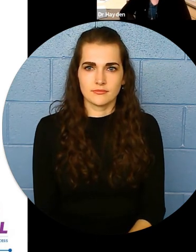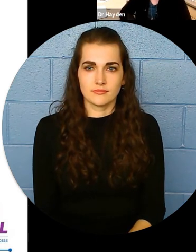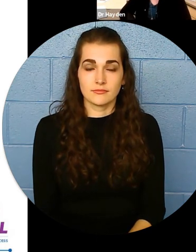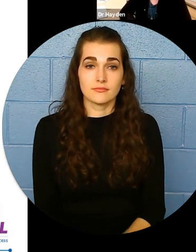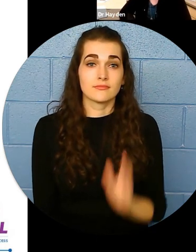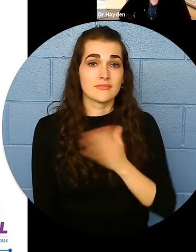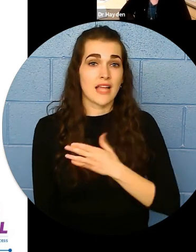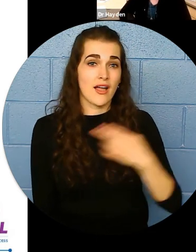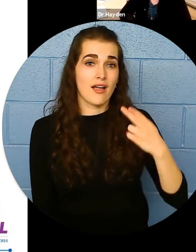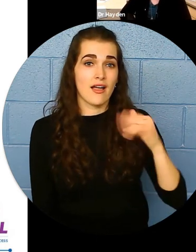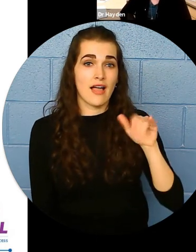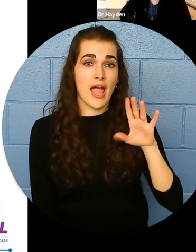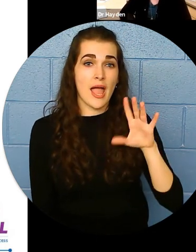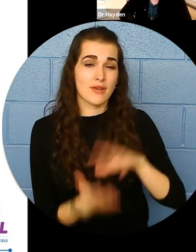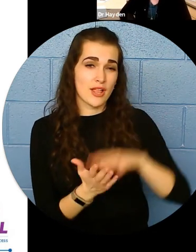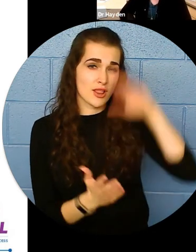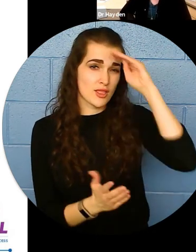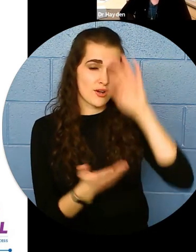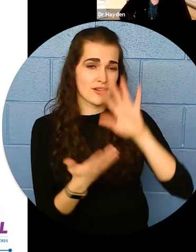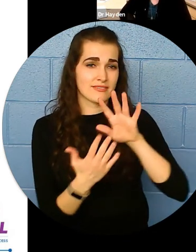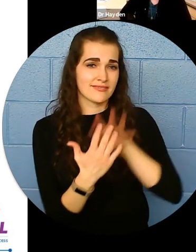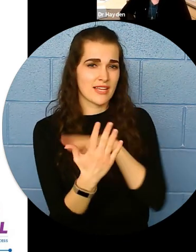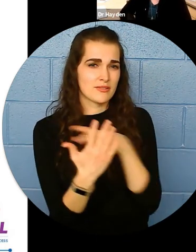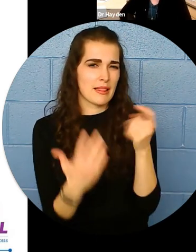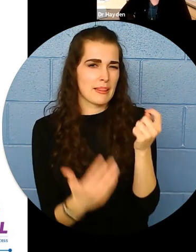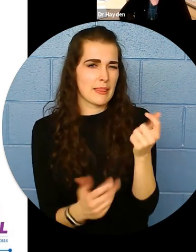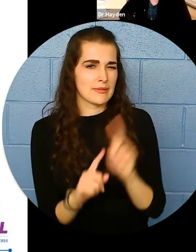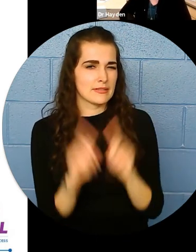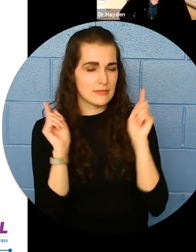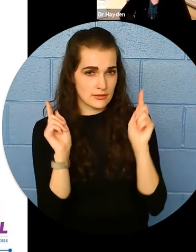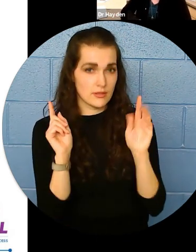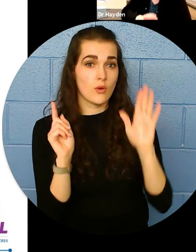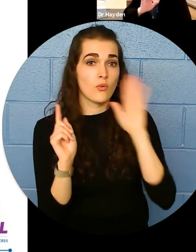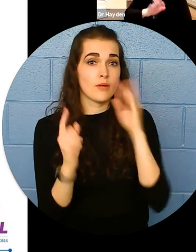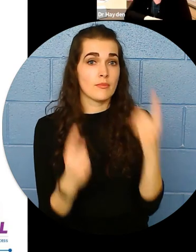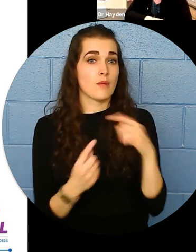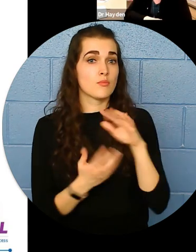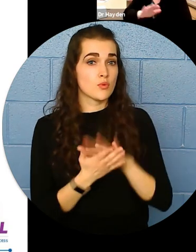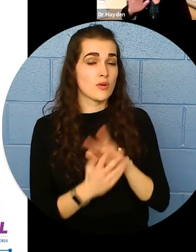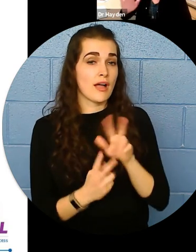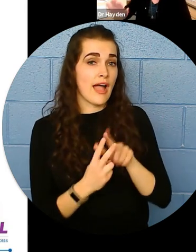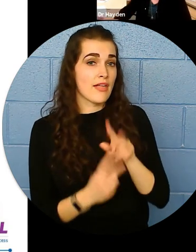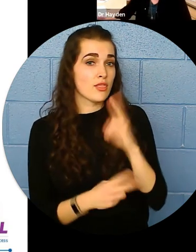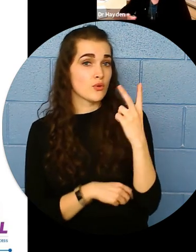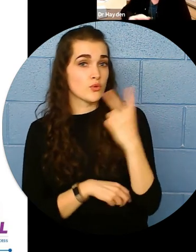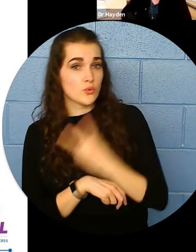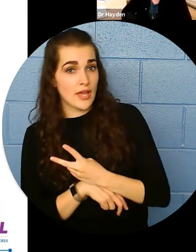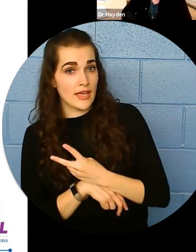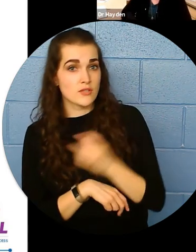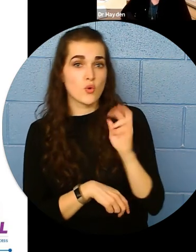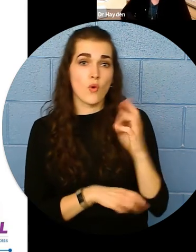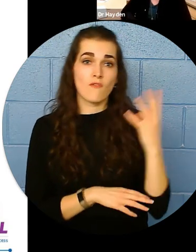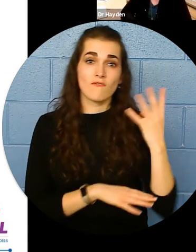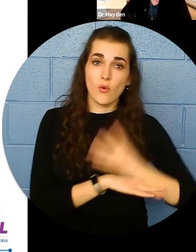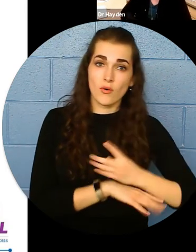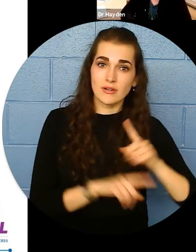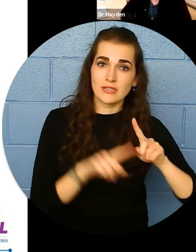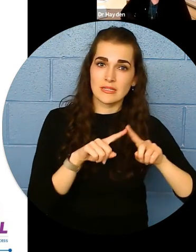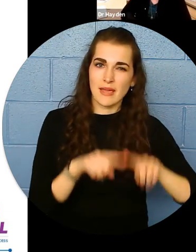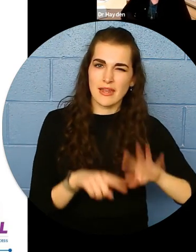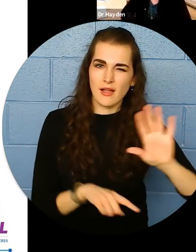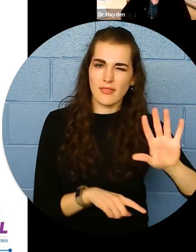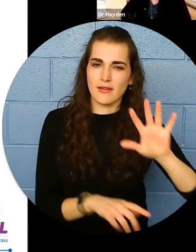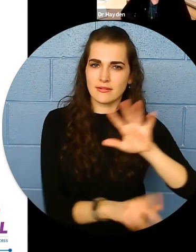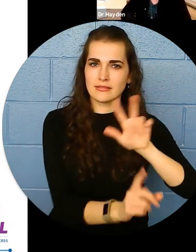Our hybrid learning schedules are a little different, as we said. Your student will be in school either 2 days a week or 4 days a week, depending on their assignment,